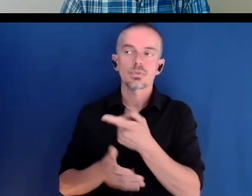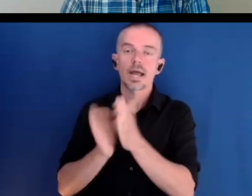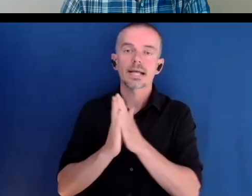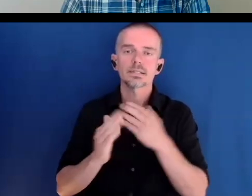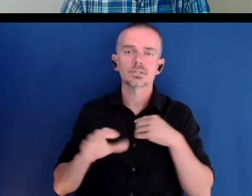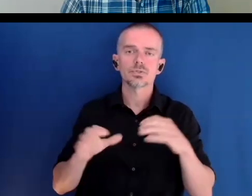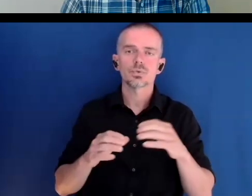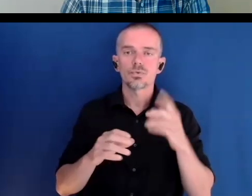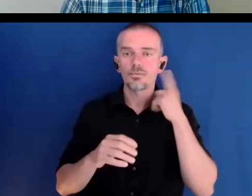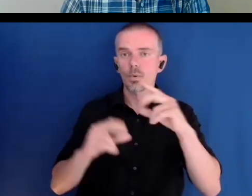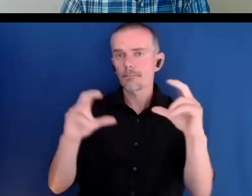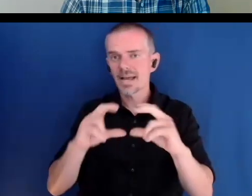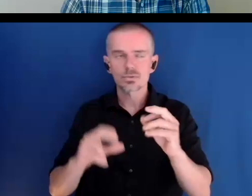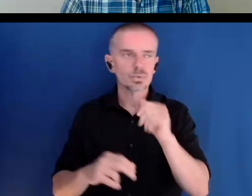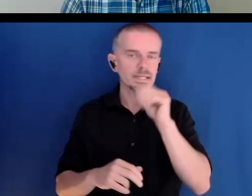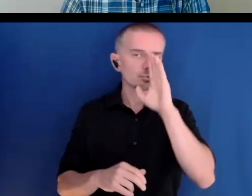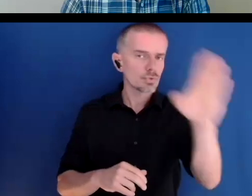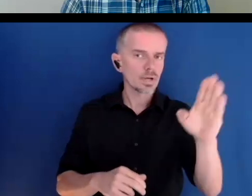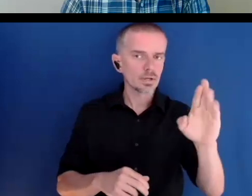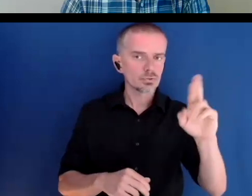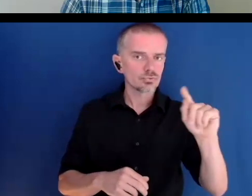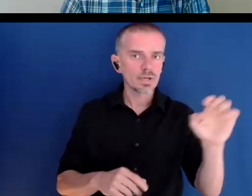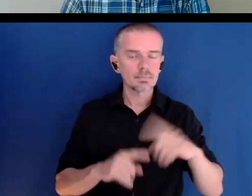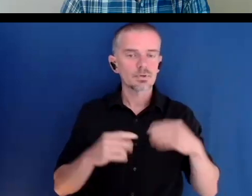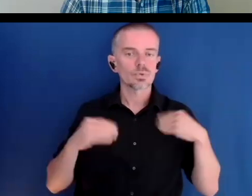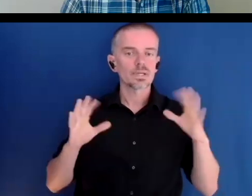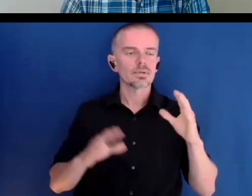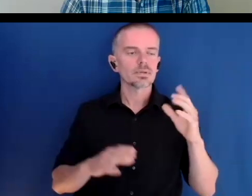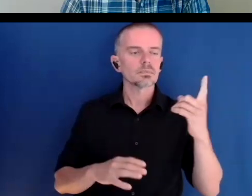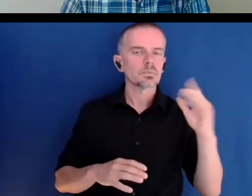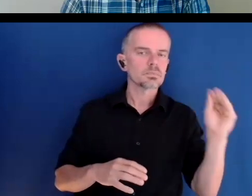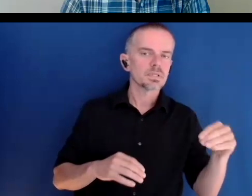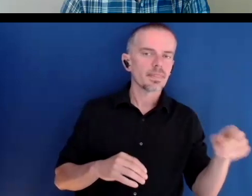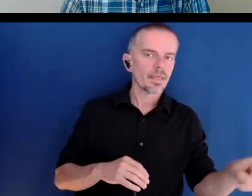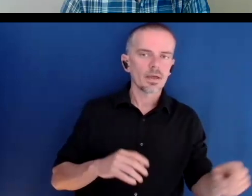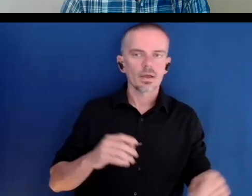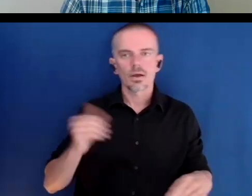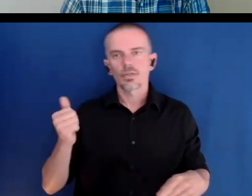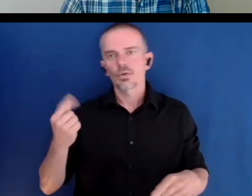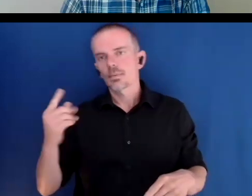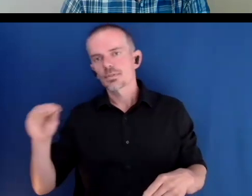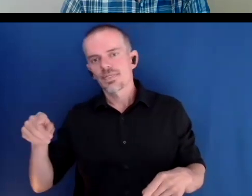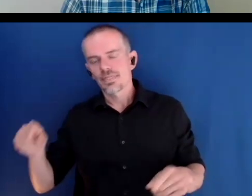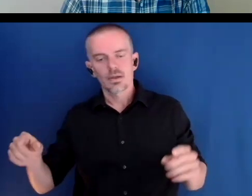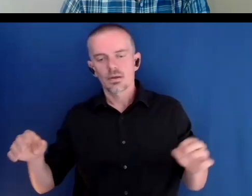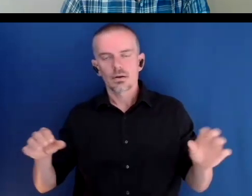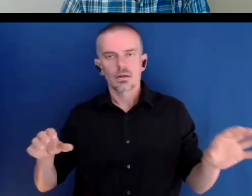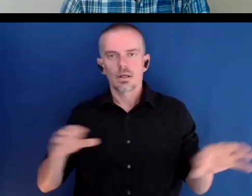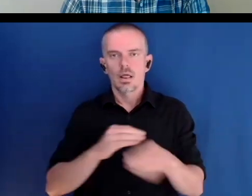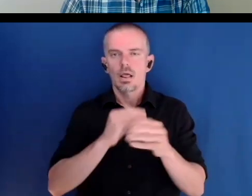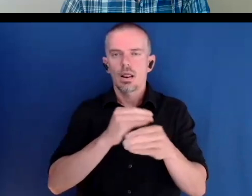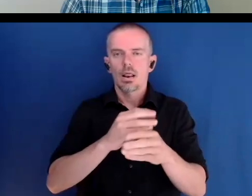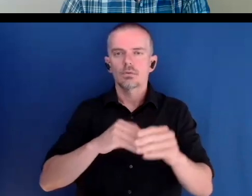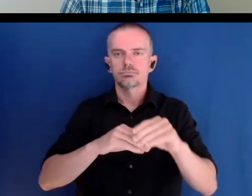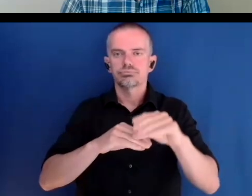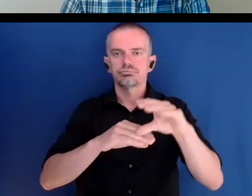it's your indirect rate, if we're giving up a few percent here and there and everywhere, and it starts to add up, it has